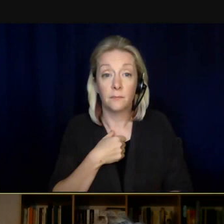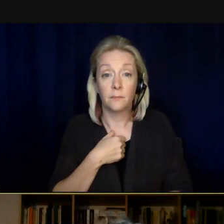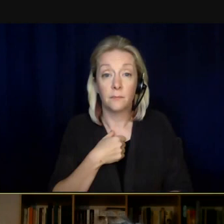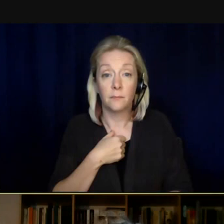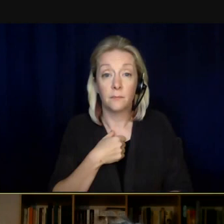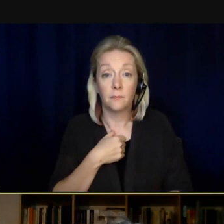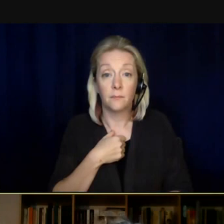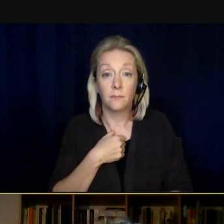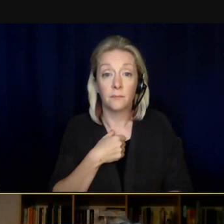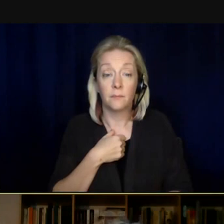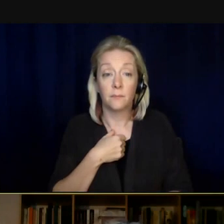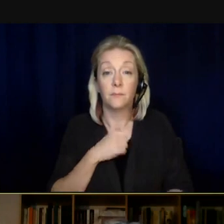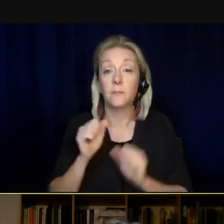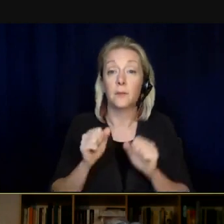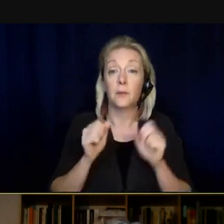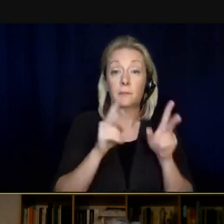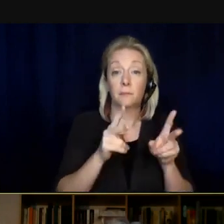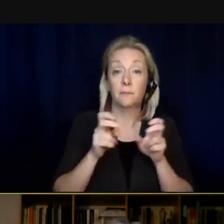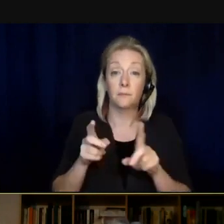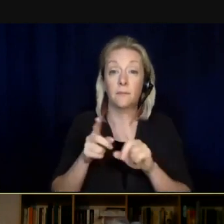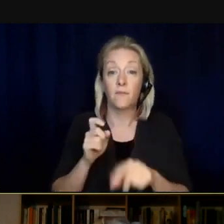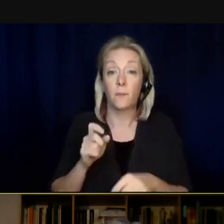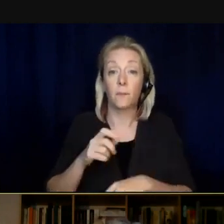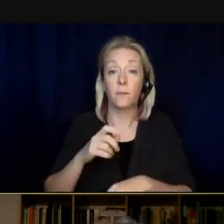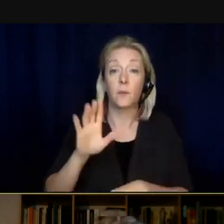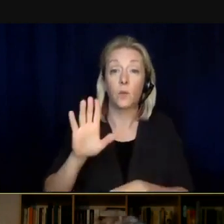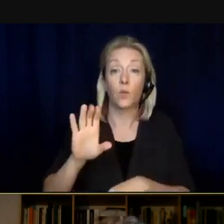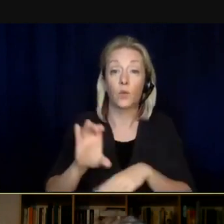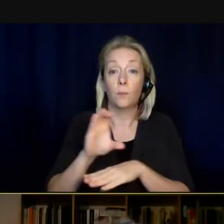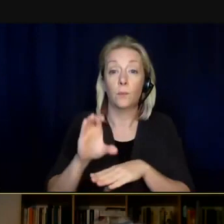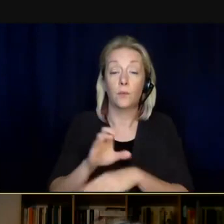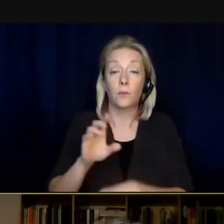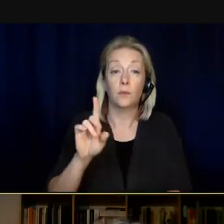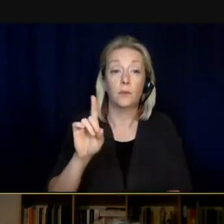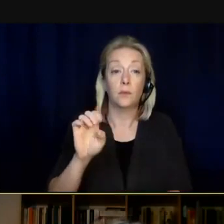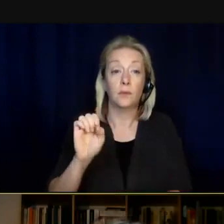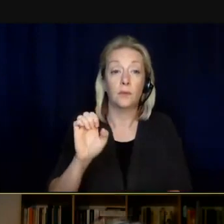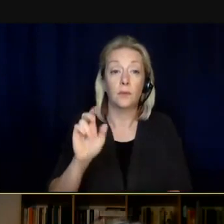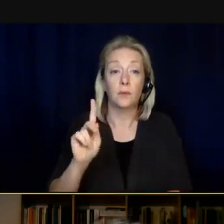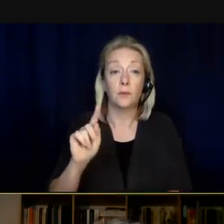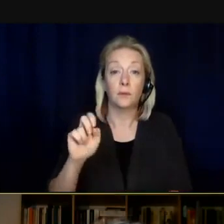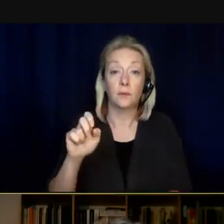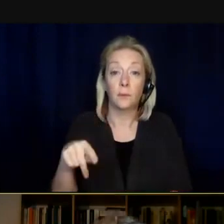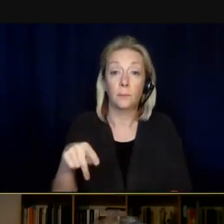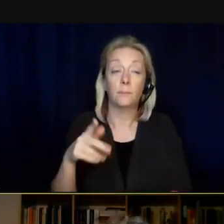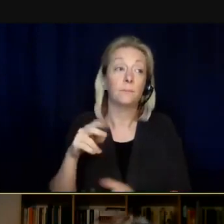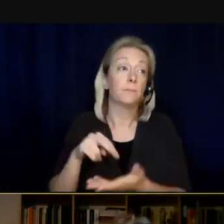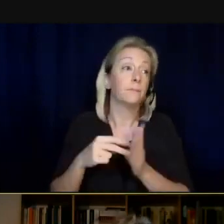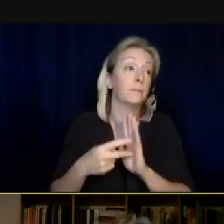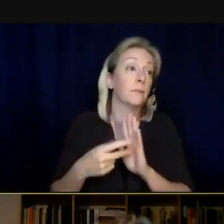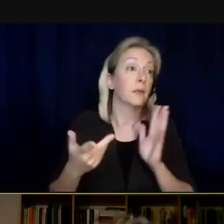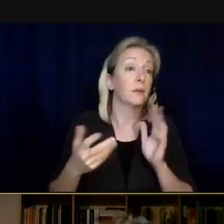and you can import things from your desktop. So if you have images on your computer, like